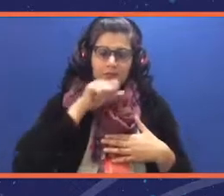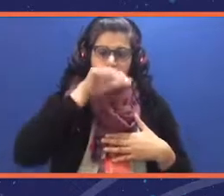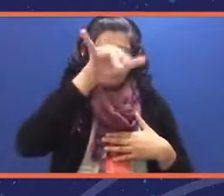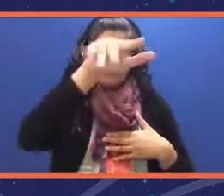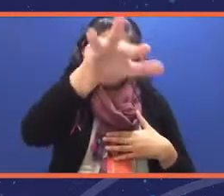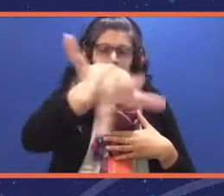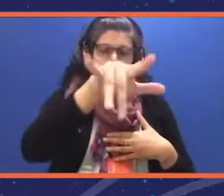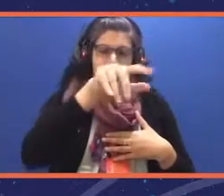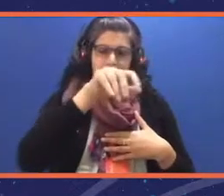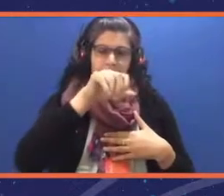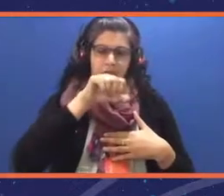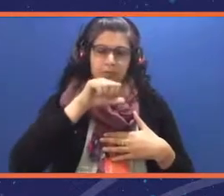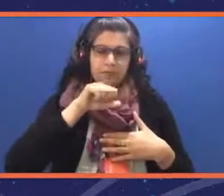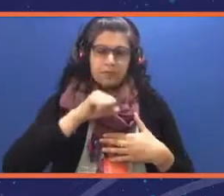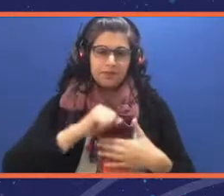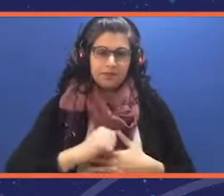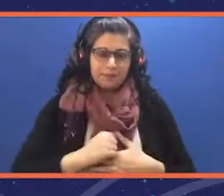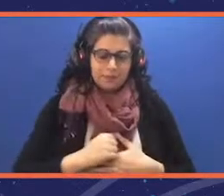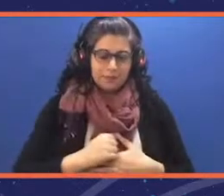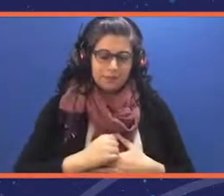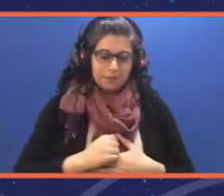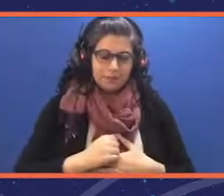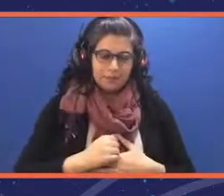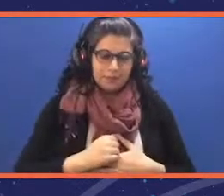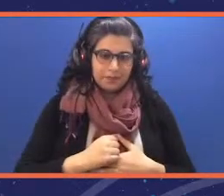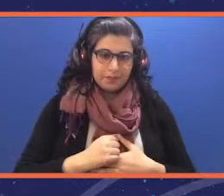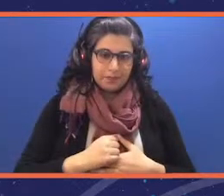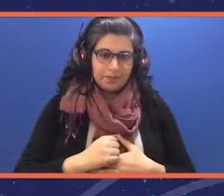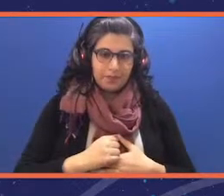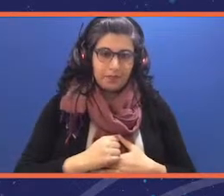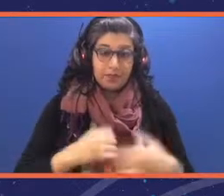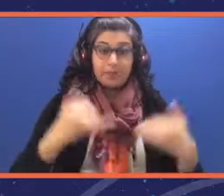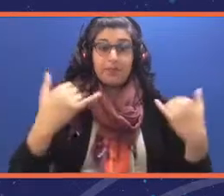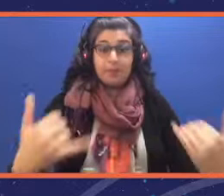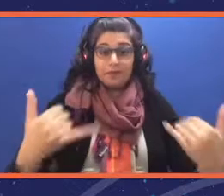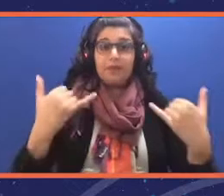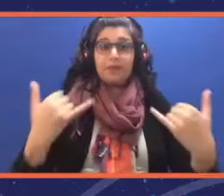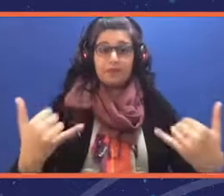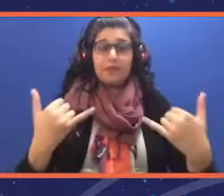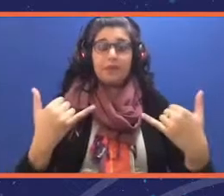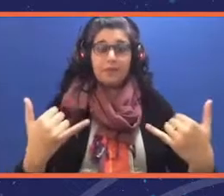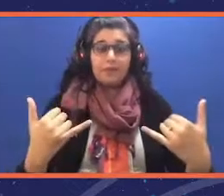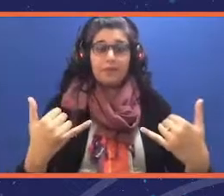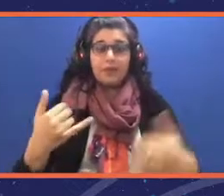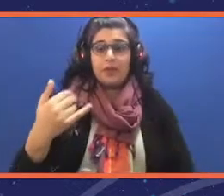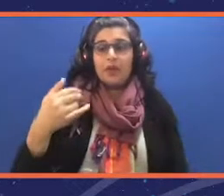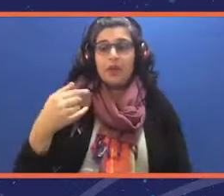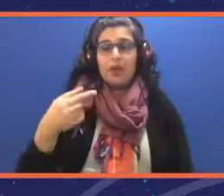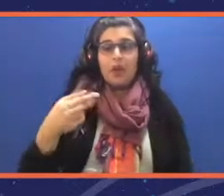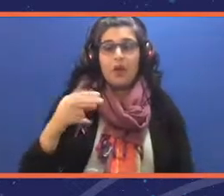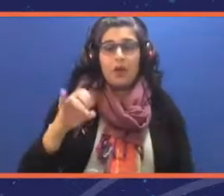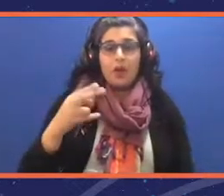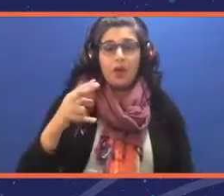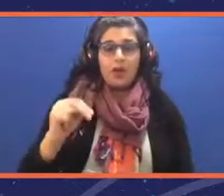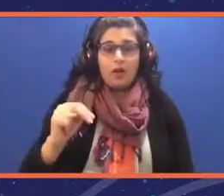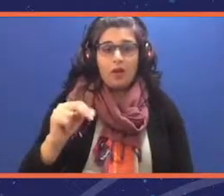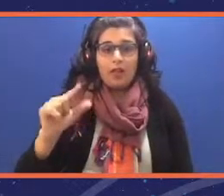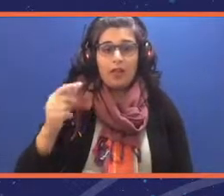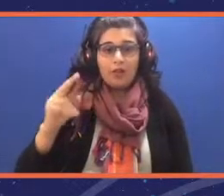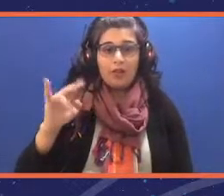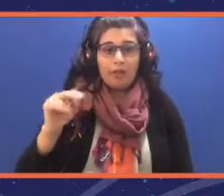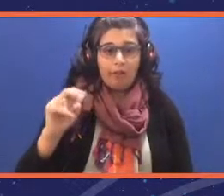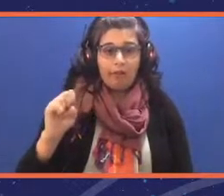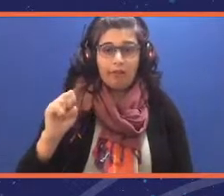An invitation to do that. So we're currently in Ho Chin, in Lejeune territory,